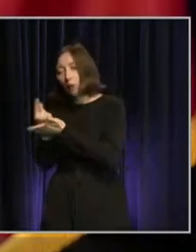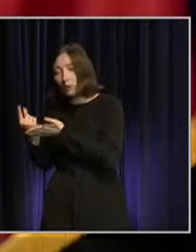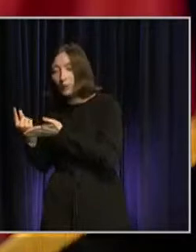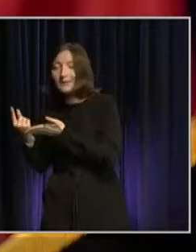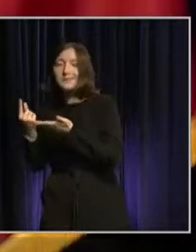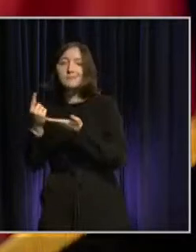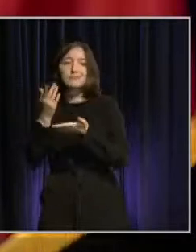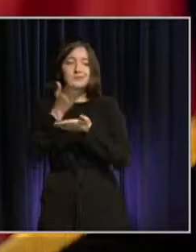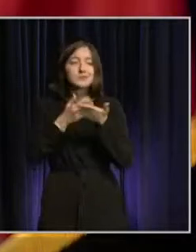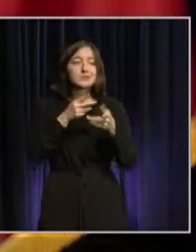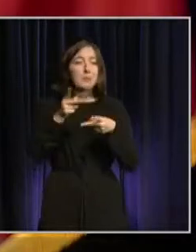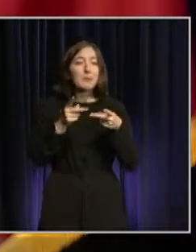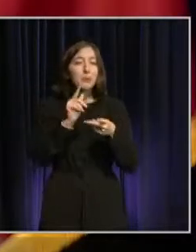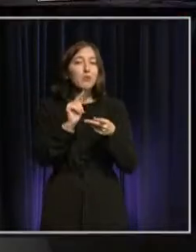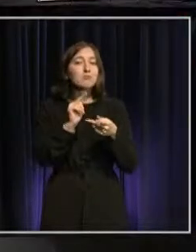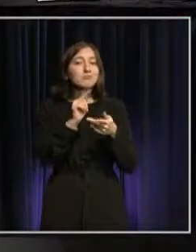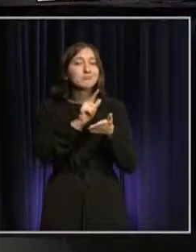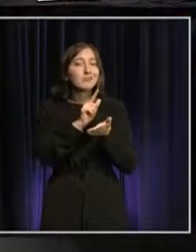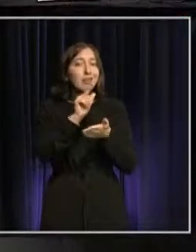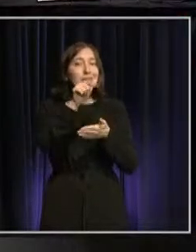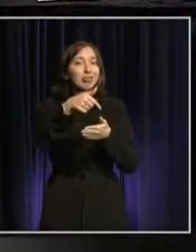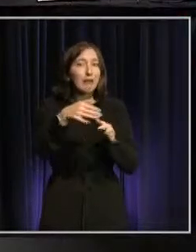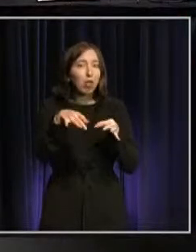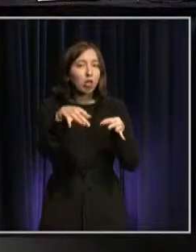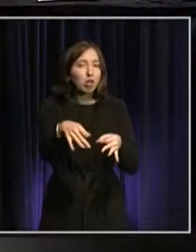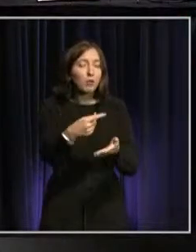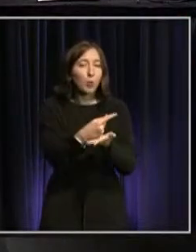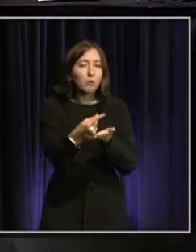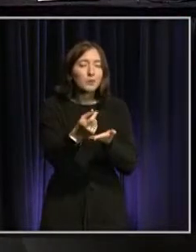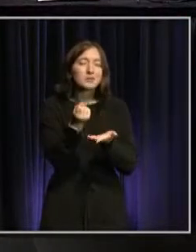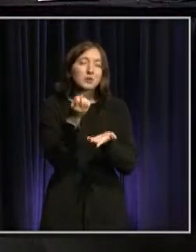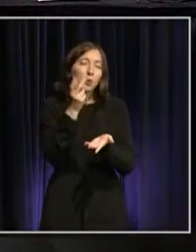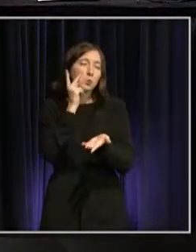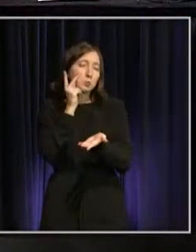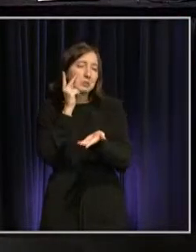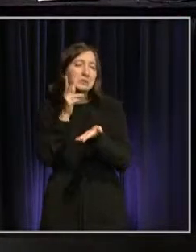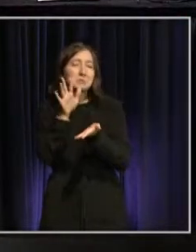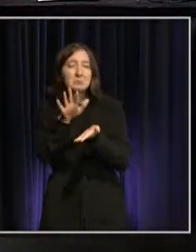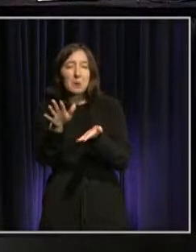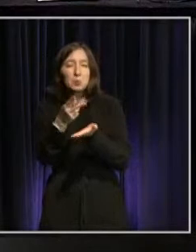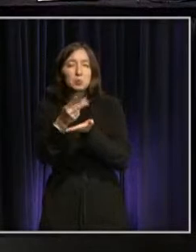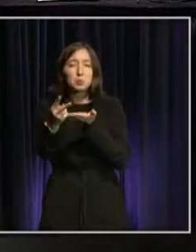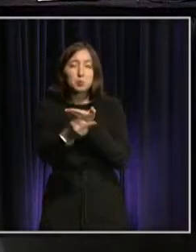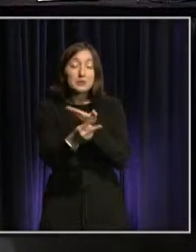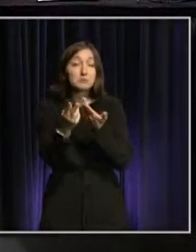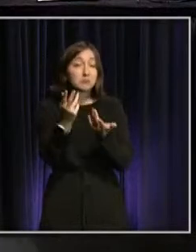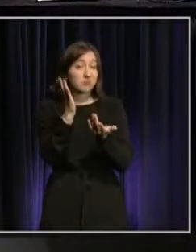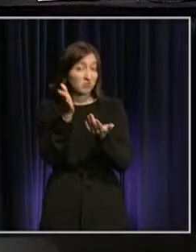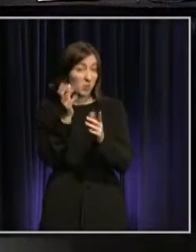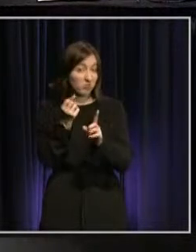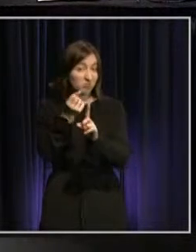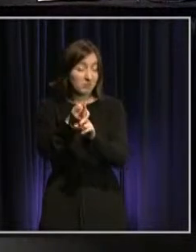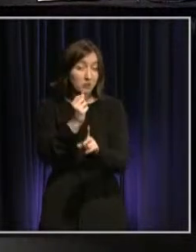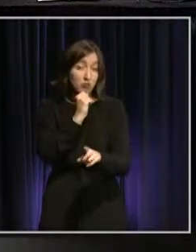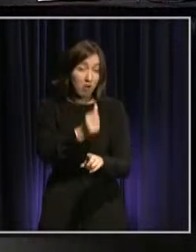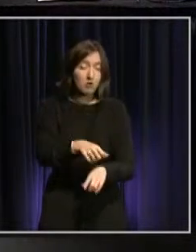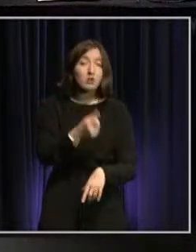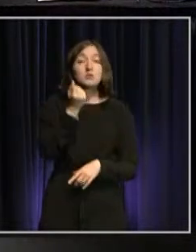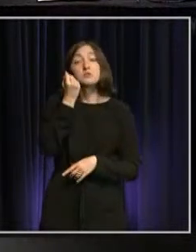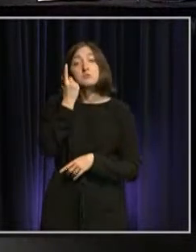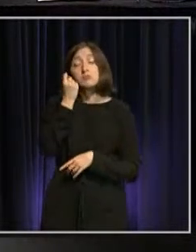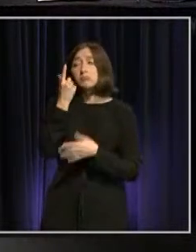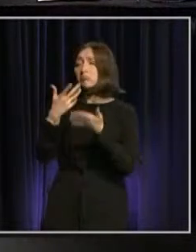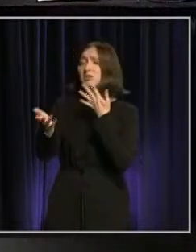any impact or not. Yeah, to reiterate, despite what the state mandate may or may not say, you can still choose to